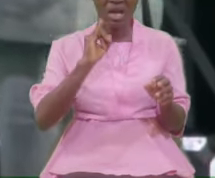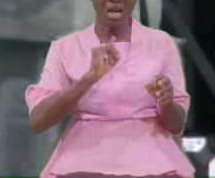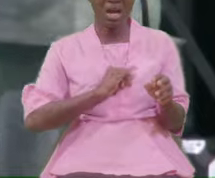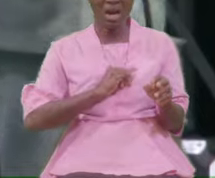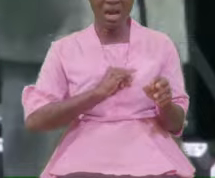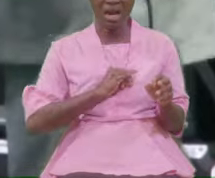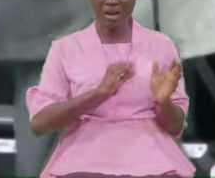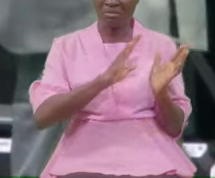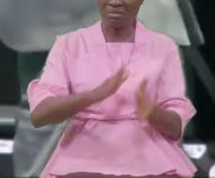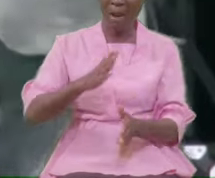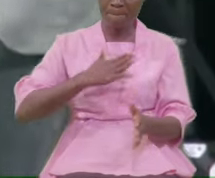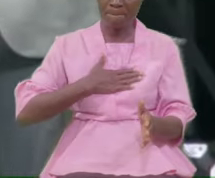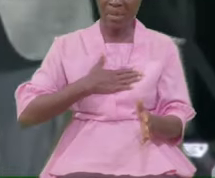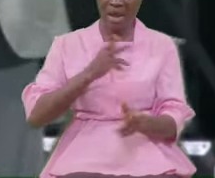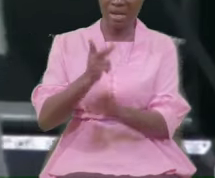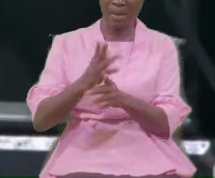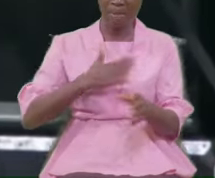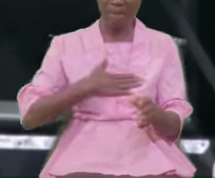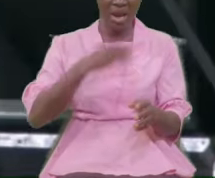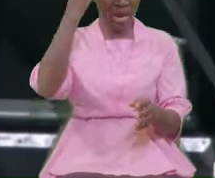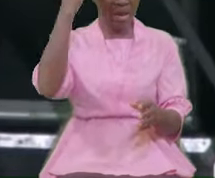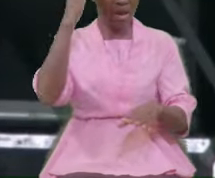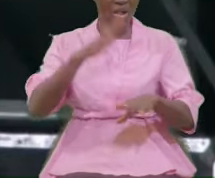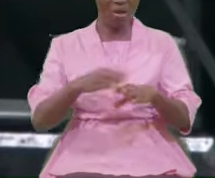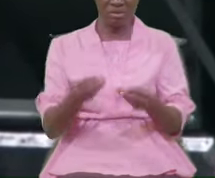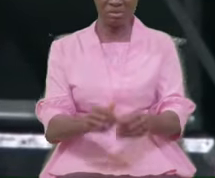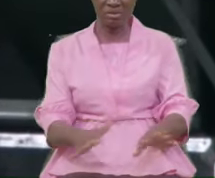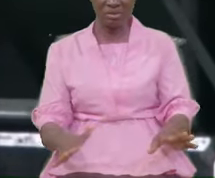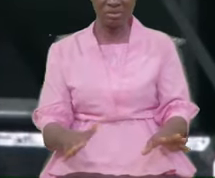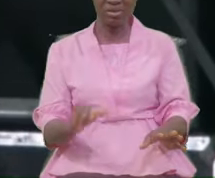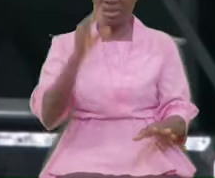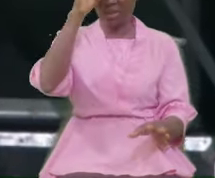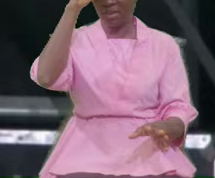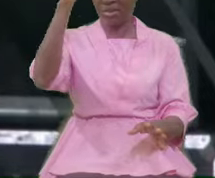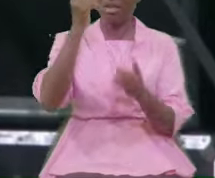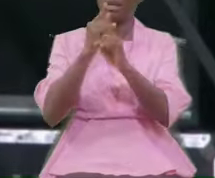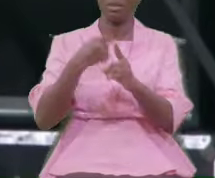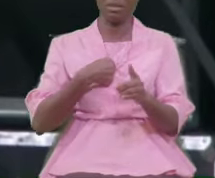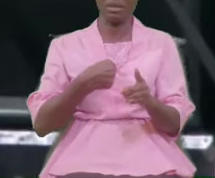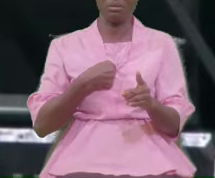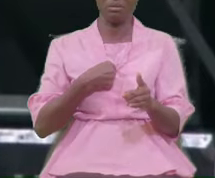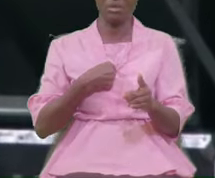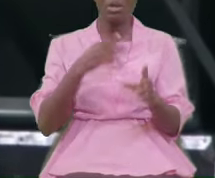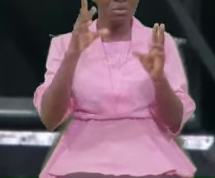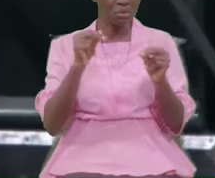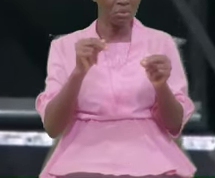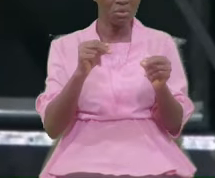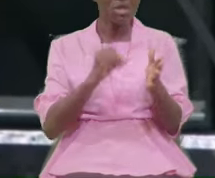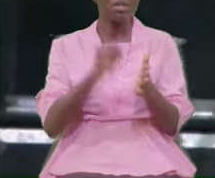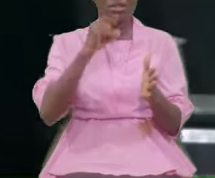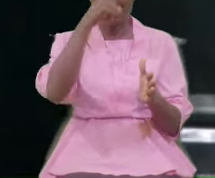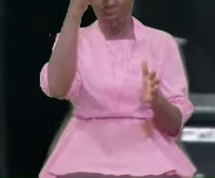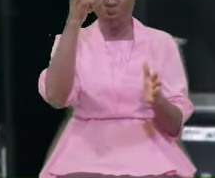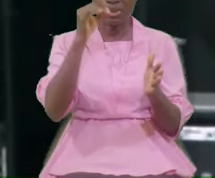my feet in the air Yes because that is the nature of God wala siya